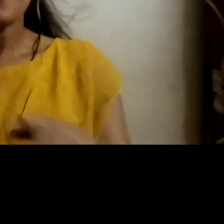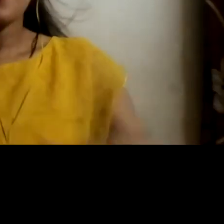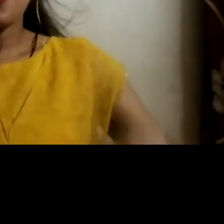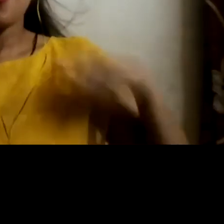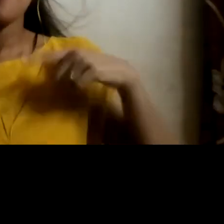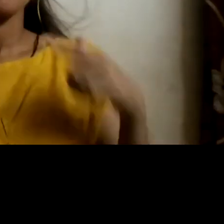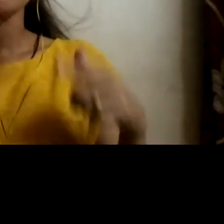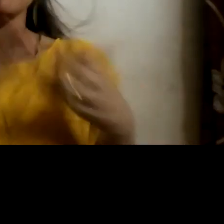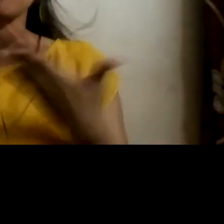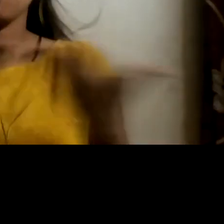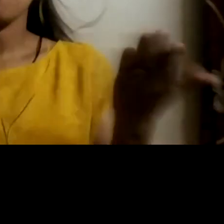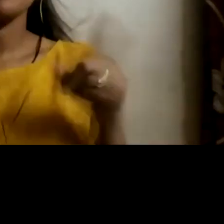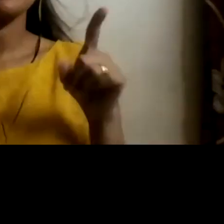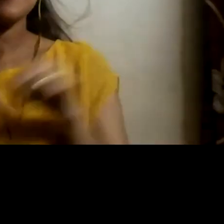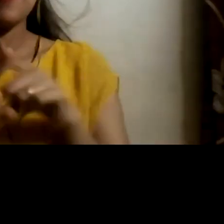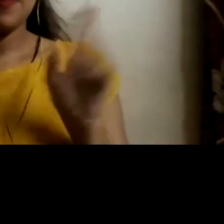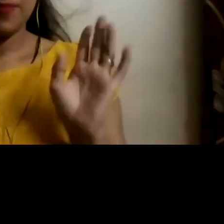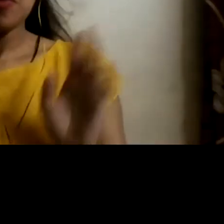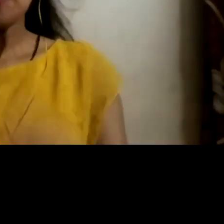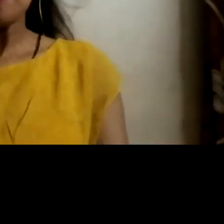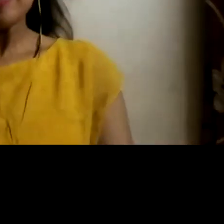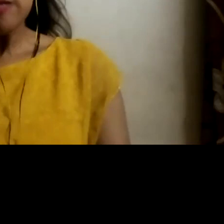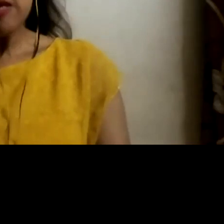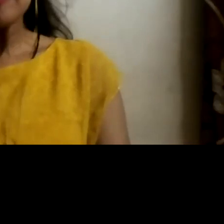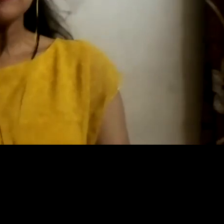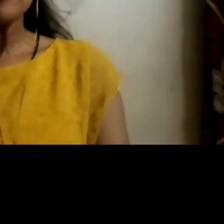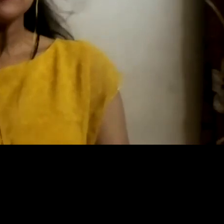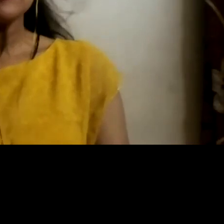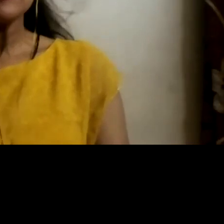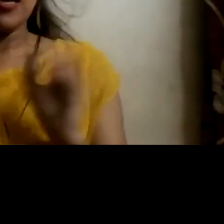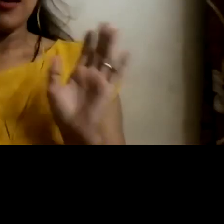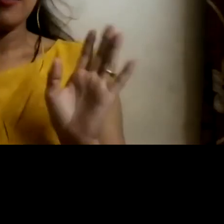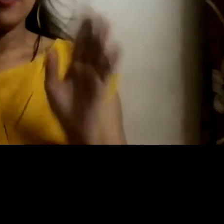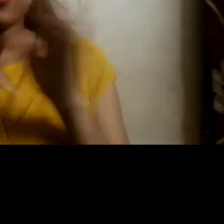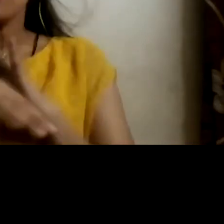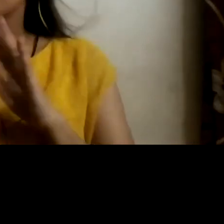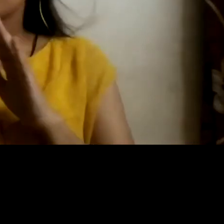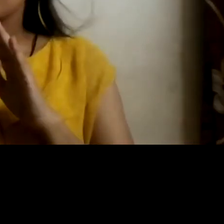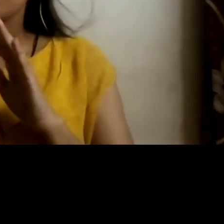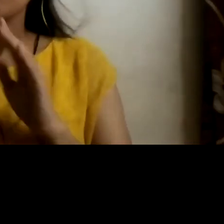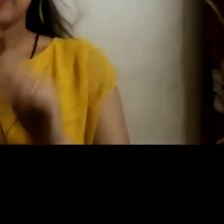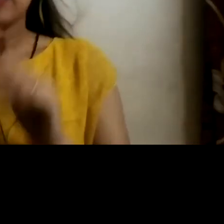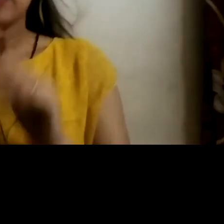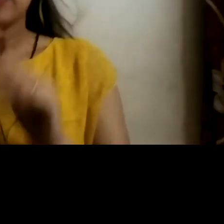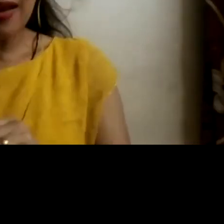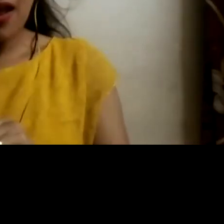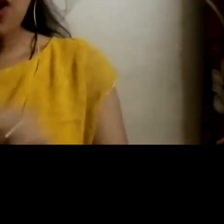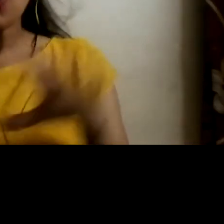are most critical for us. One is the law of the Constitution,